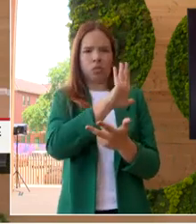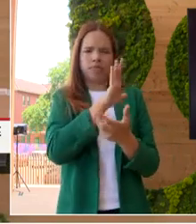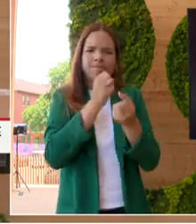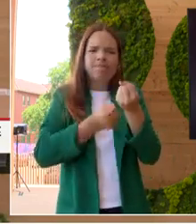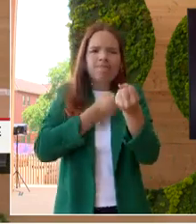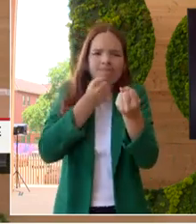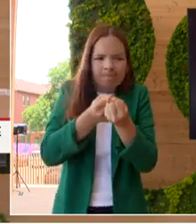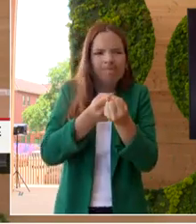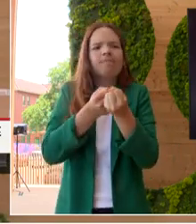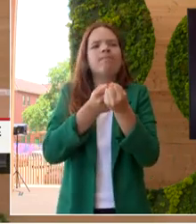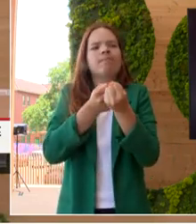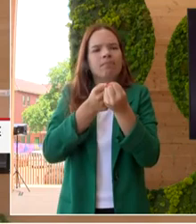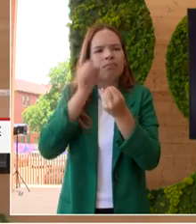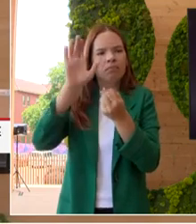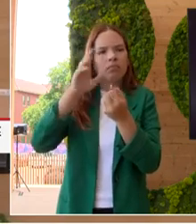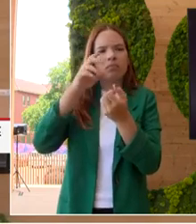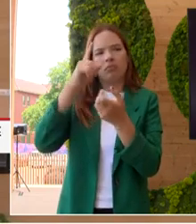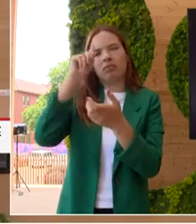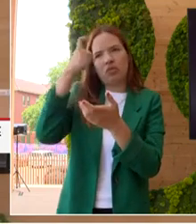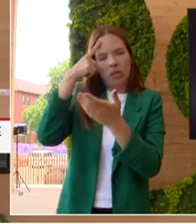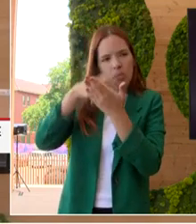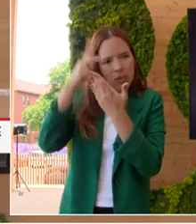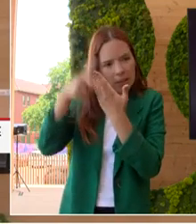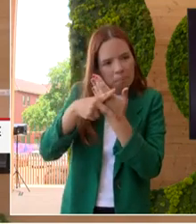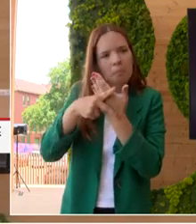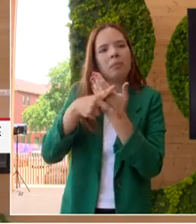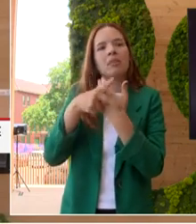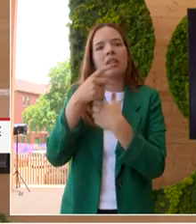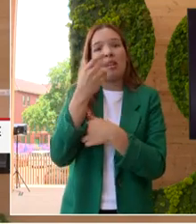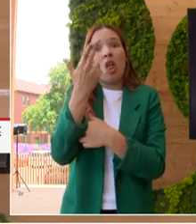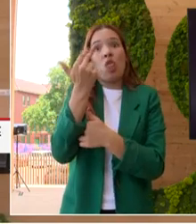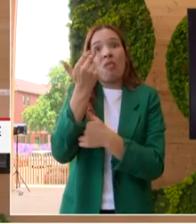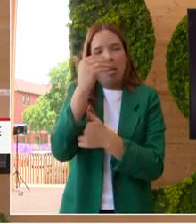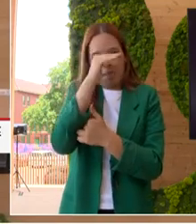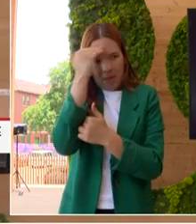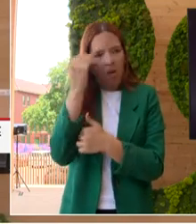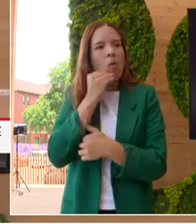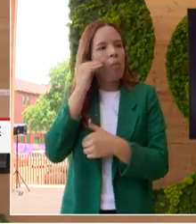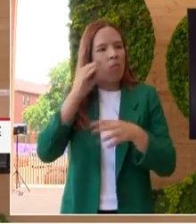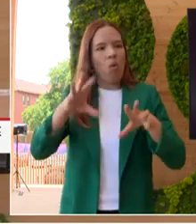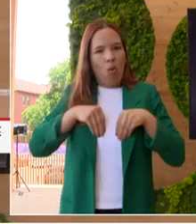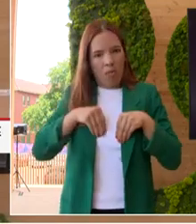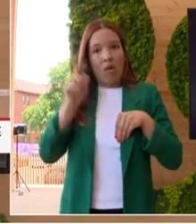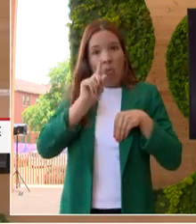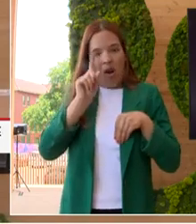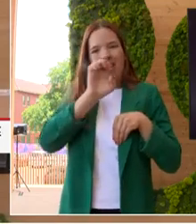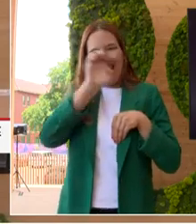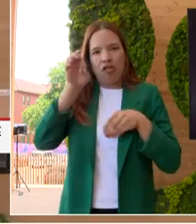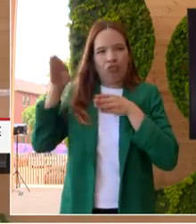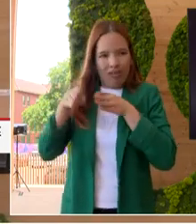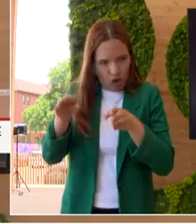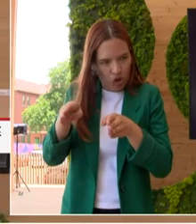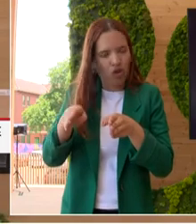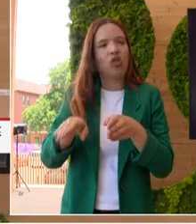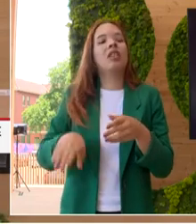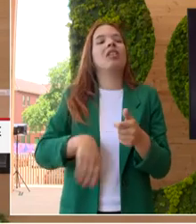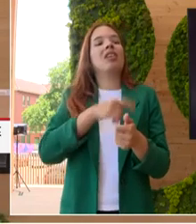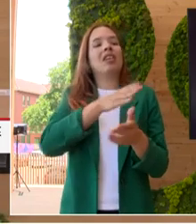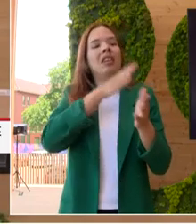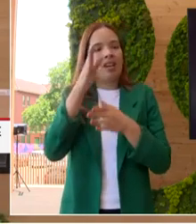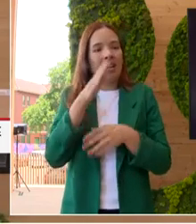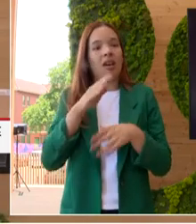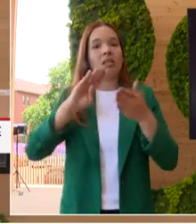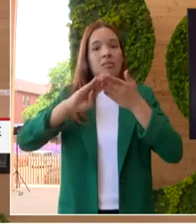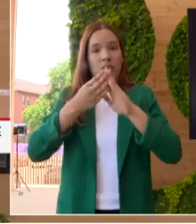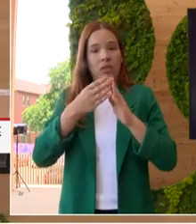8 program and our 13 Black-owned East of the River businesses. Second, community empowerment and uplift, which